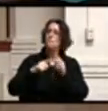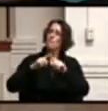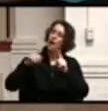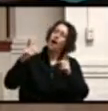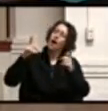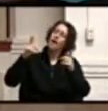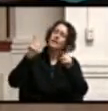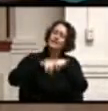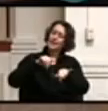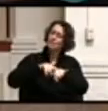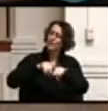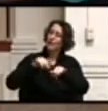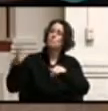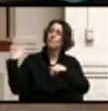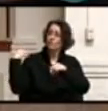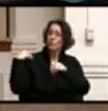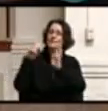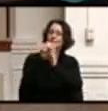So